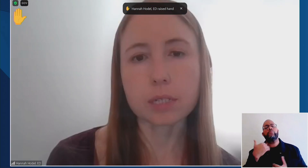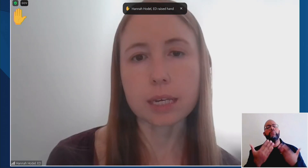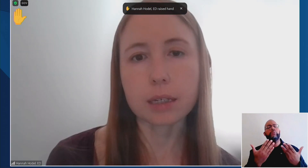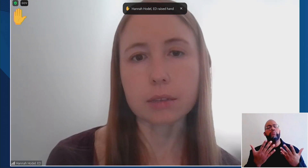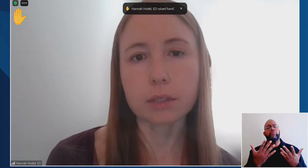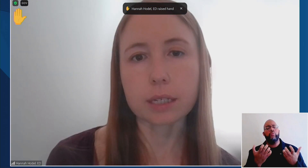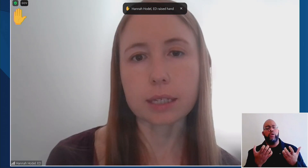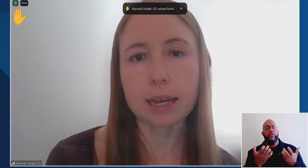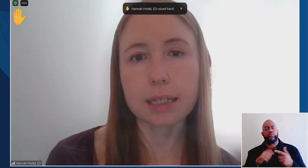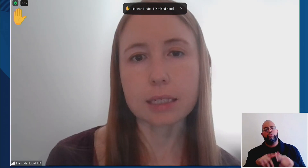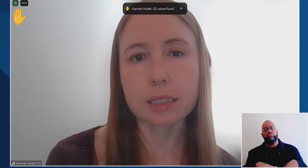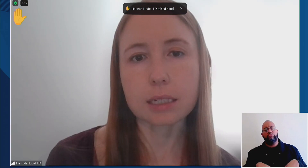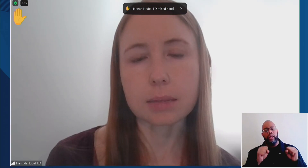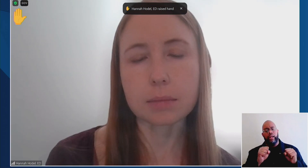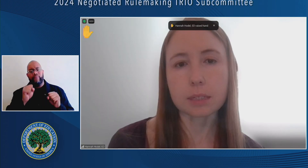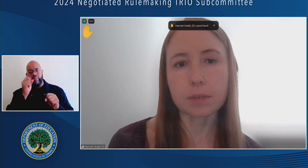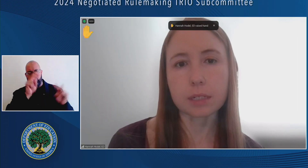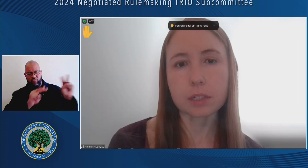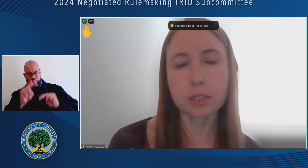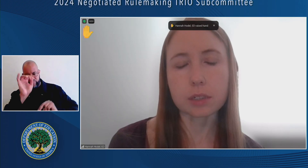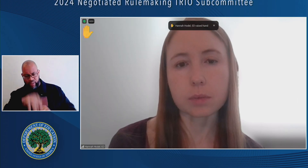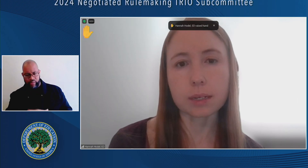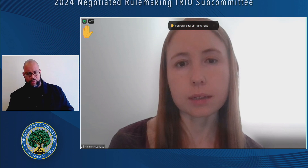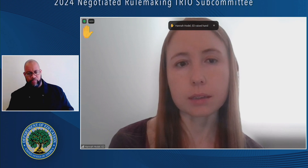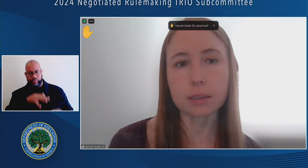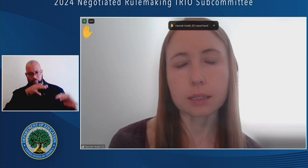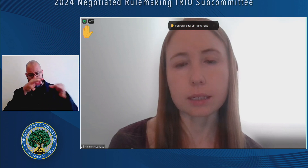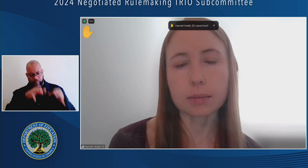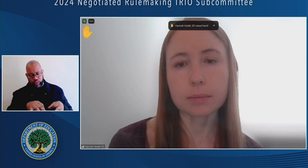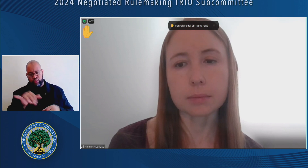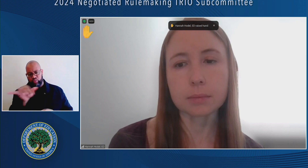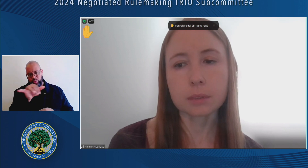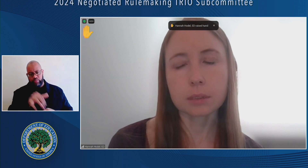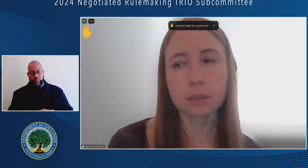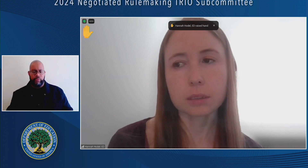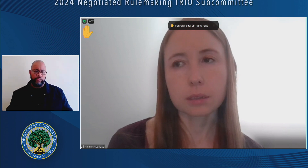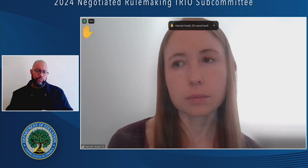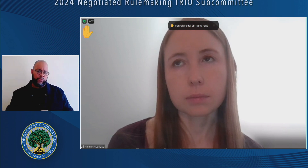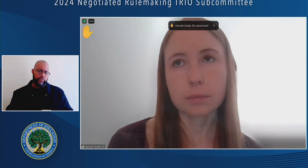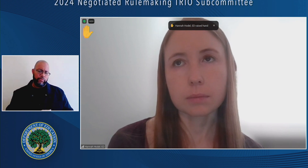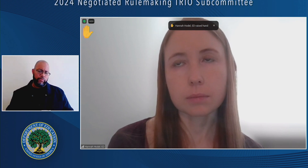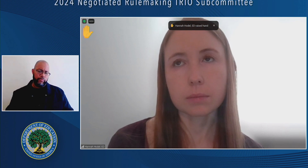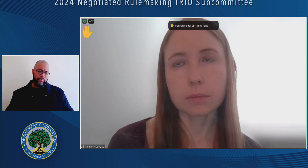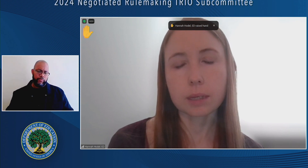to take a look at that definition as well,